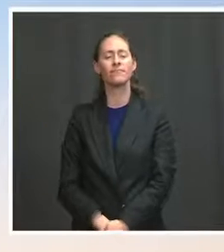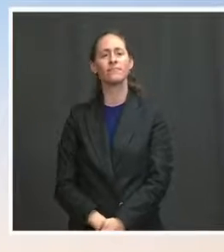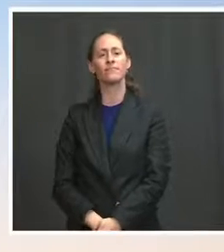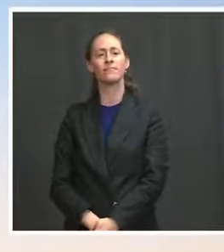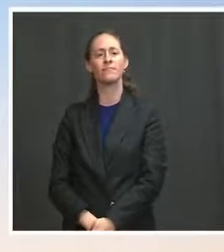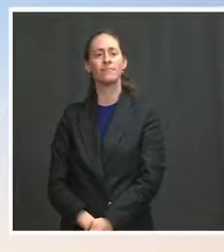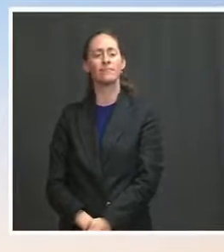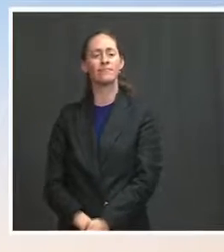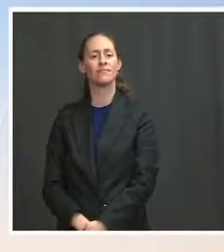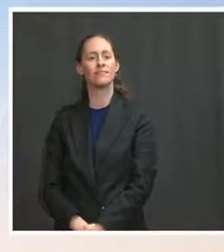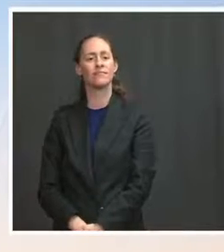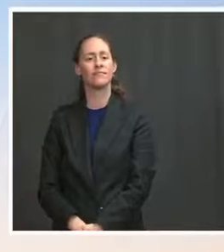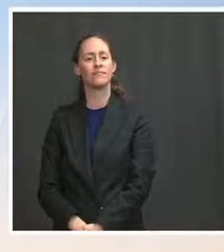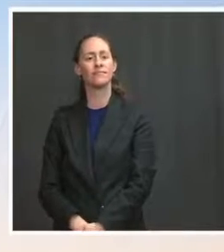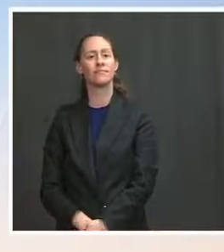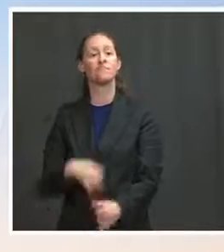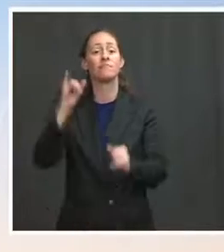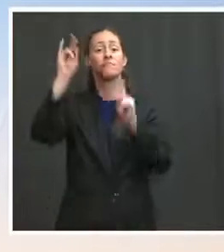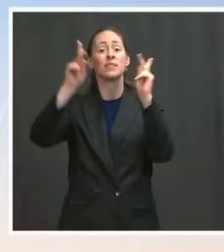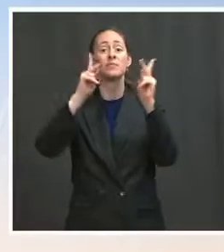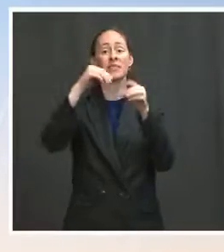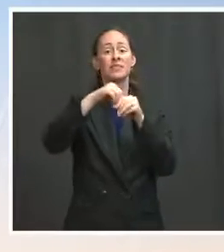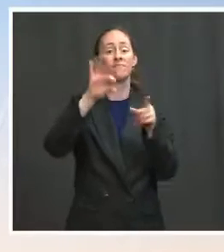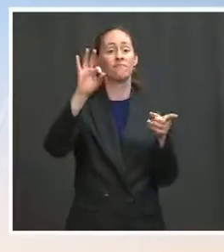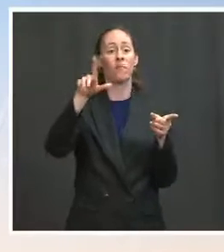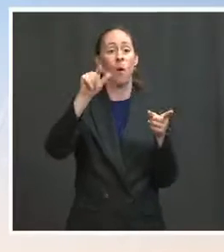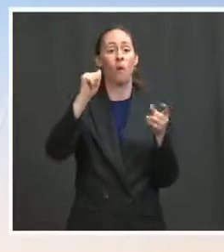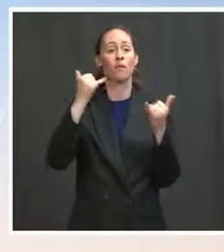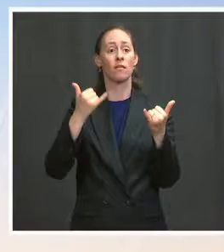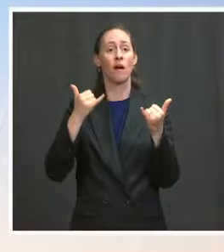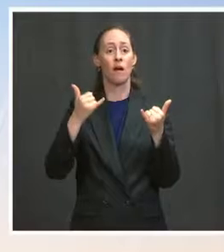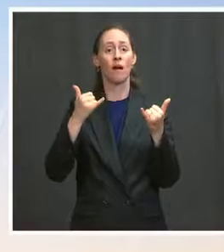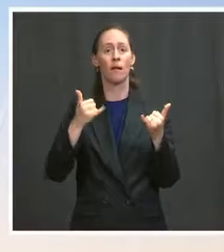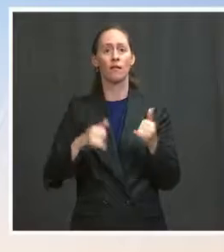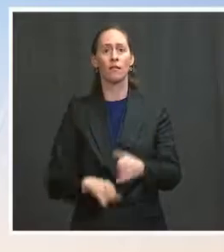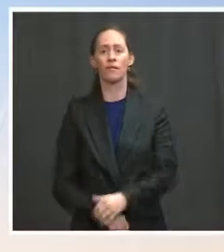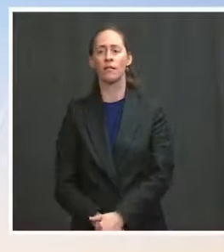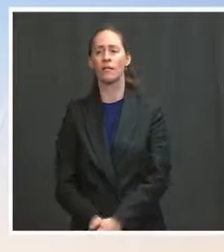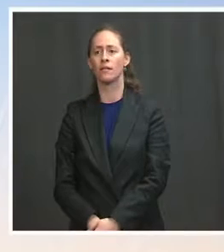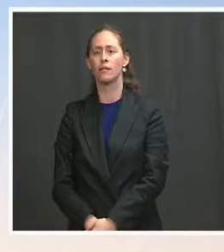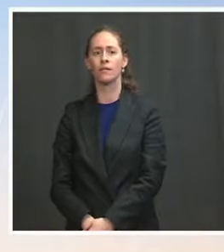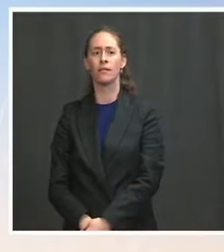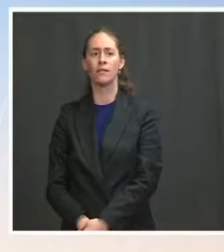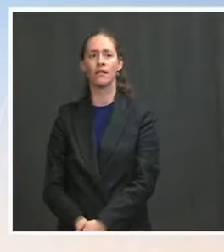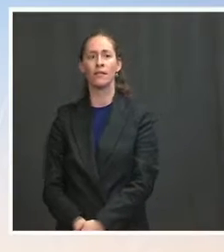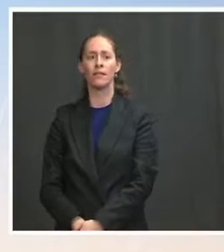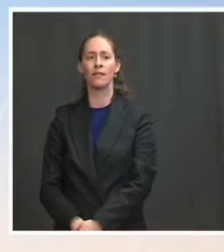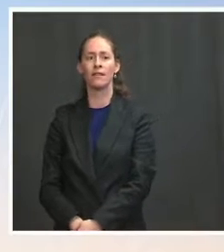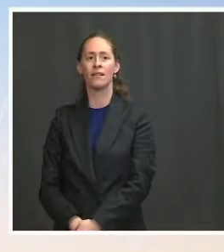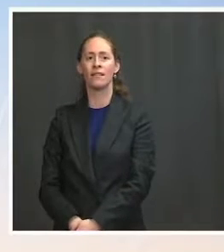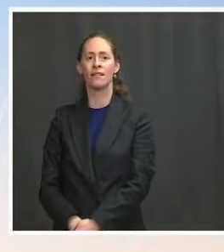Florida. They are dying. That was not on my bingo card today, but I'm happy to answer it. Okay.